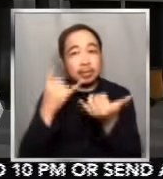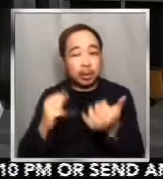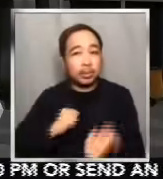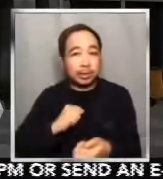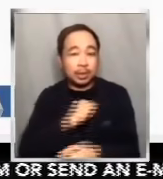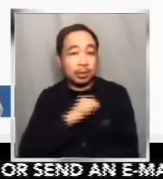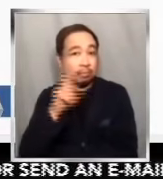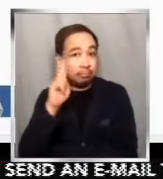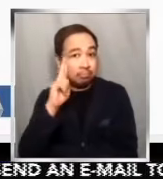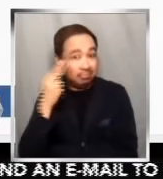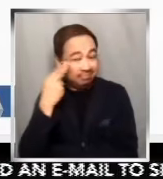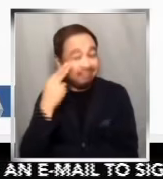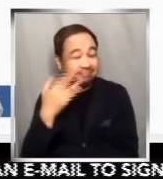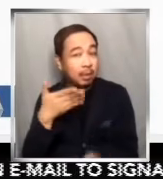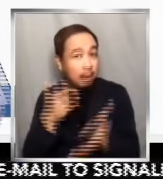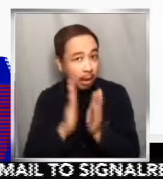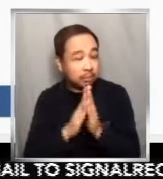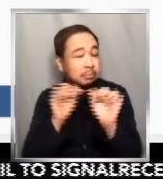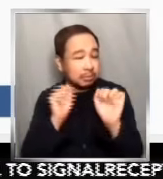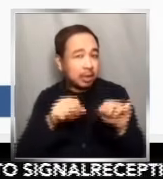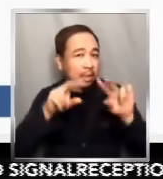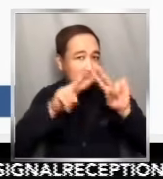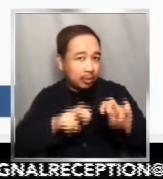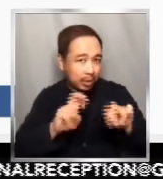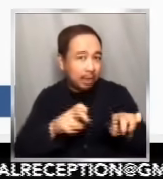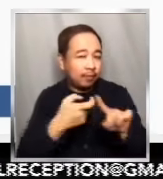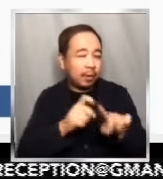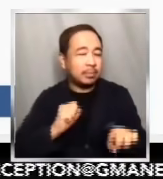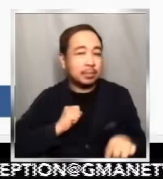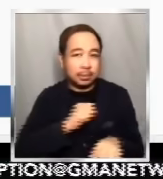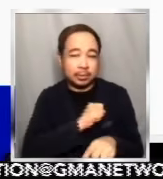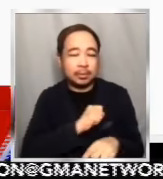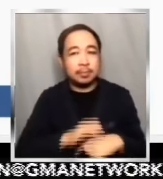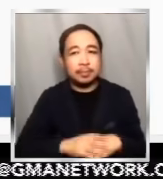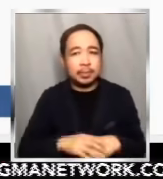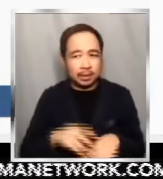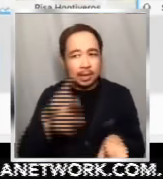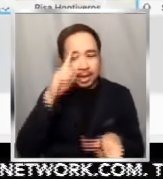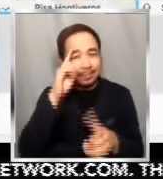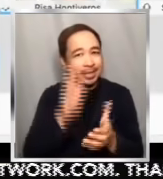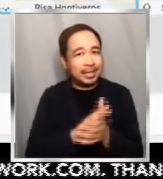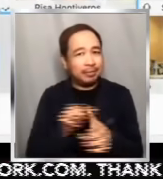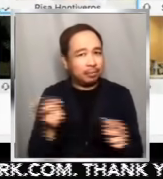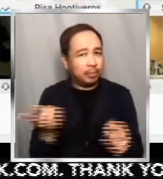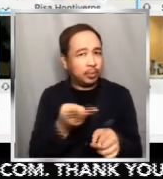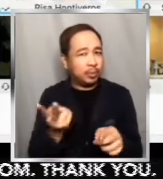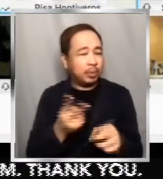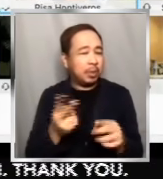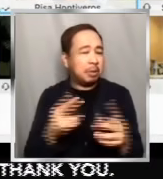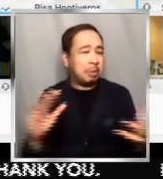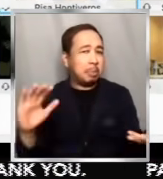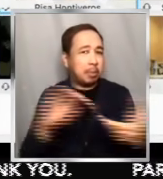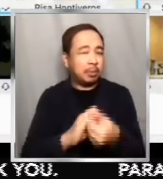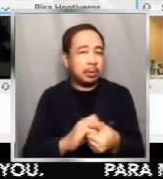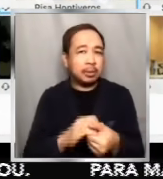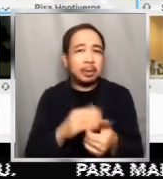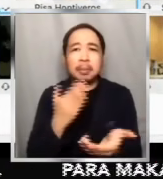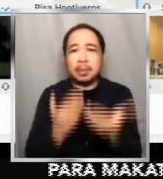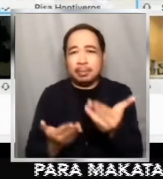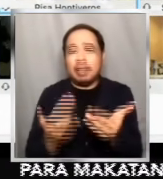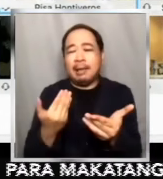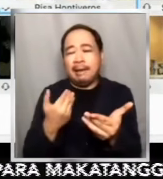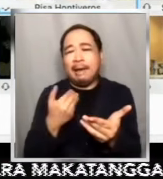ng Senado. First, I believe this partnership has the signs of being a fake joint